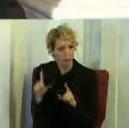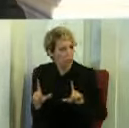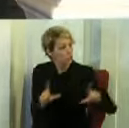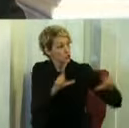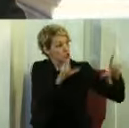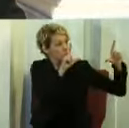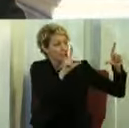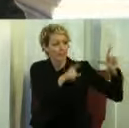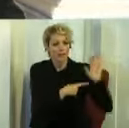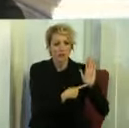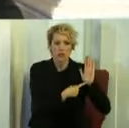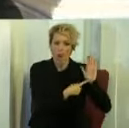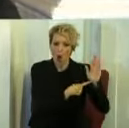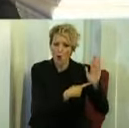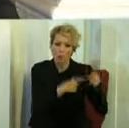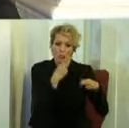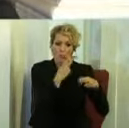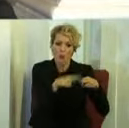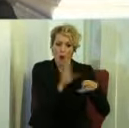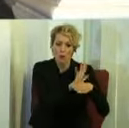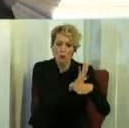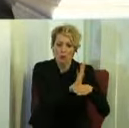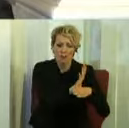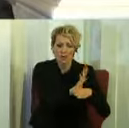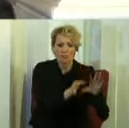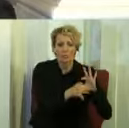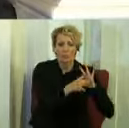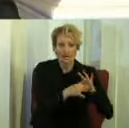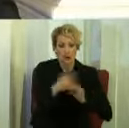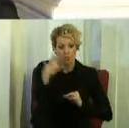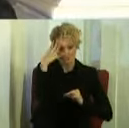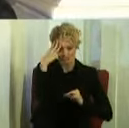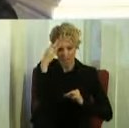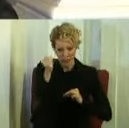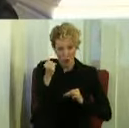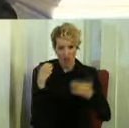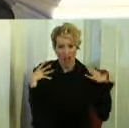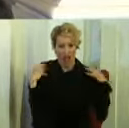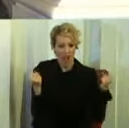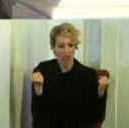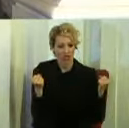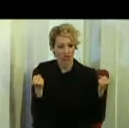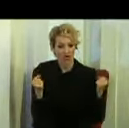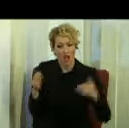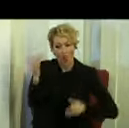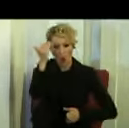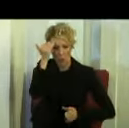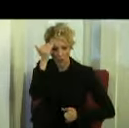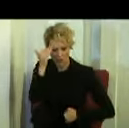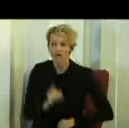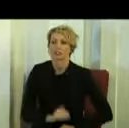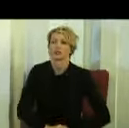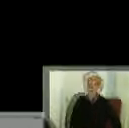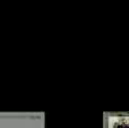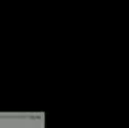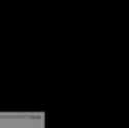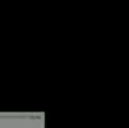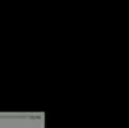quick presentation of some of our work around mental health and mental health awareness.